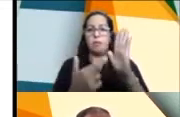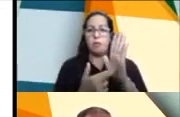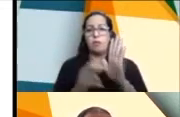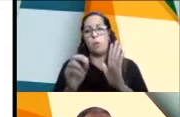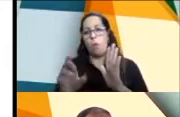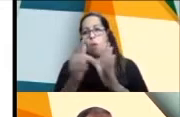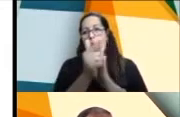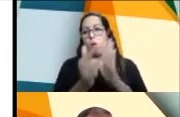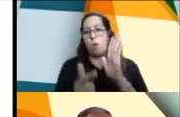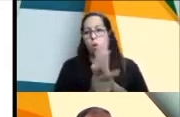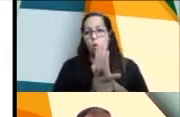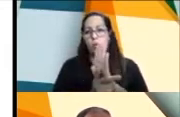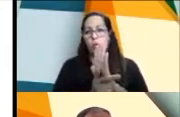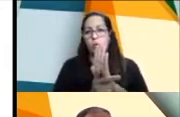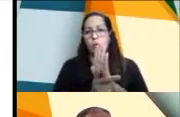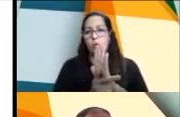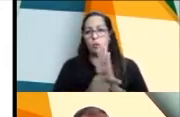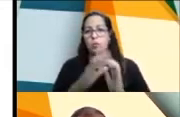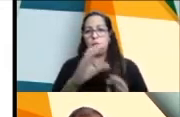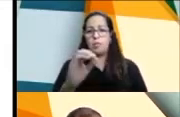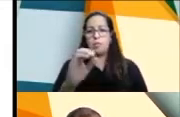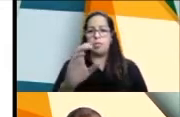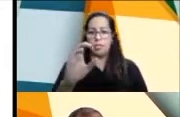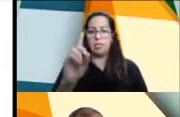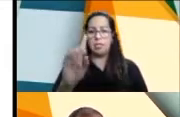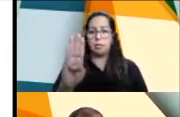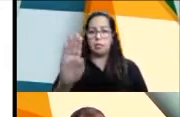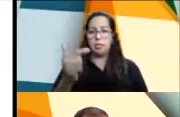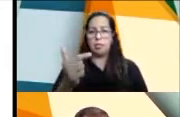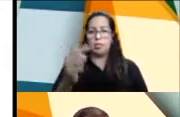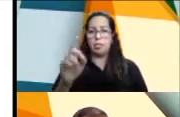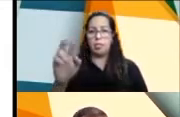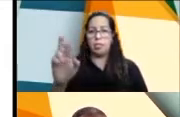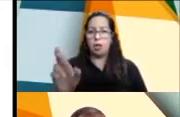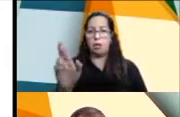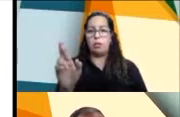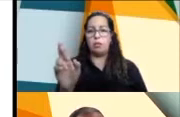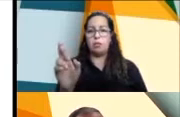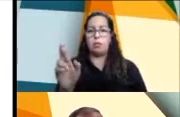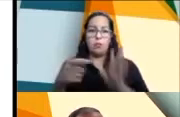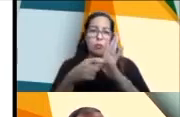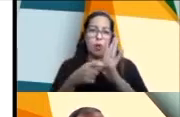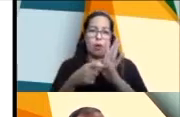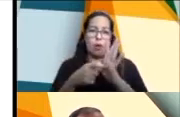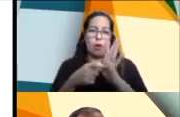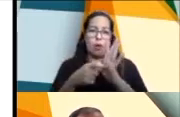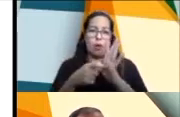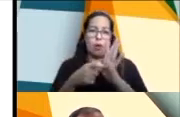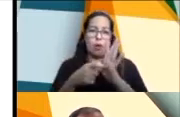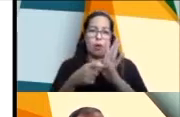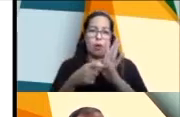and as well as CDBG-DR requirements. So in a nutshell, this is a really